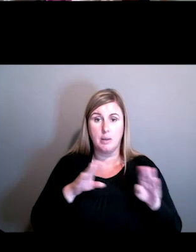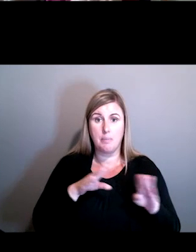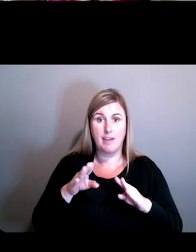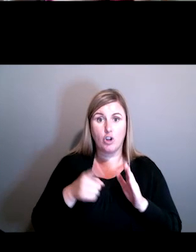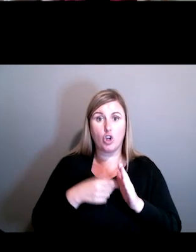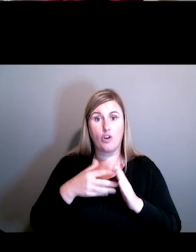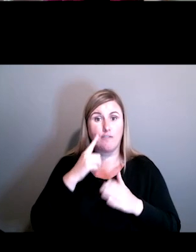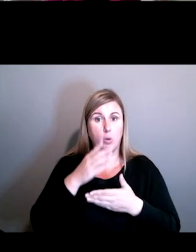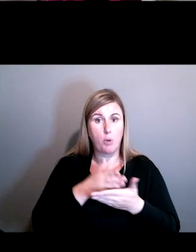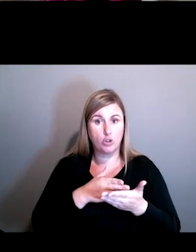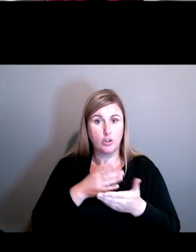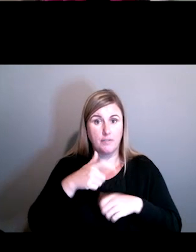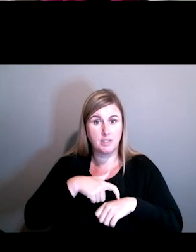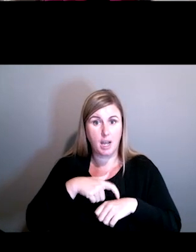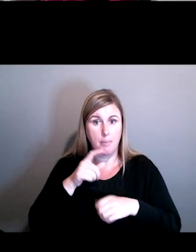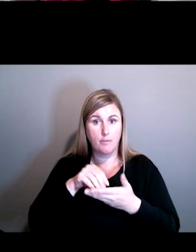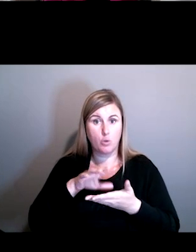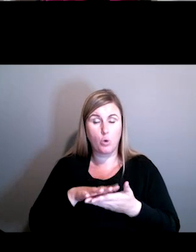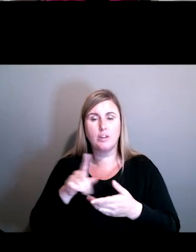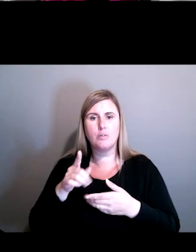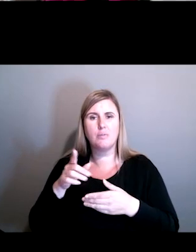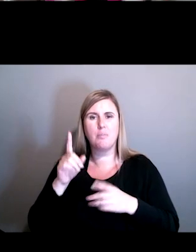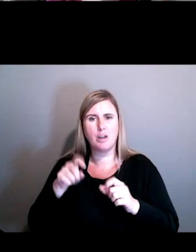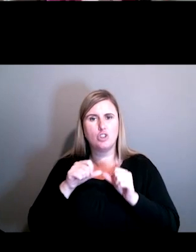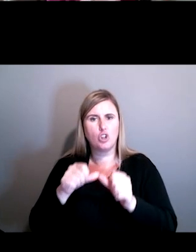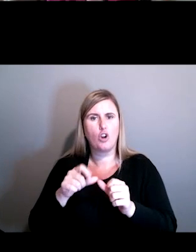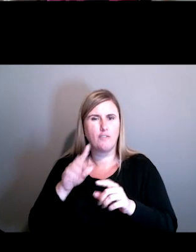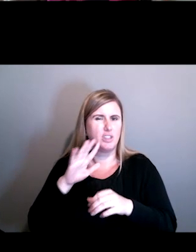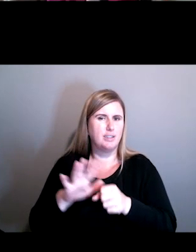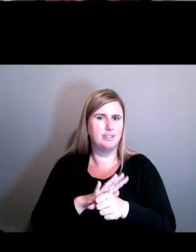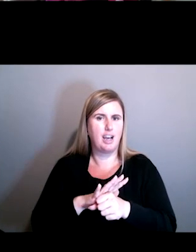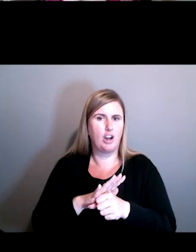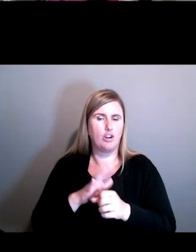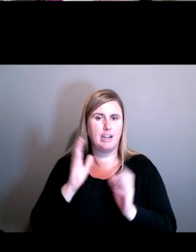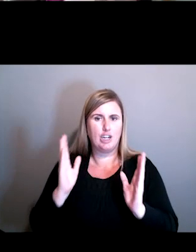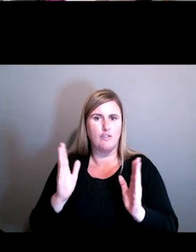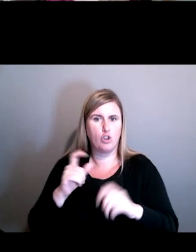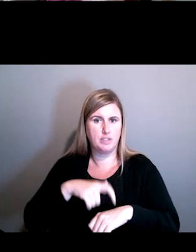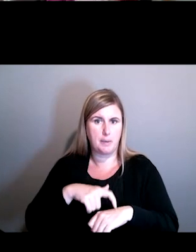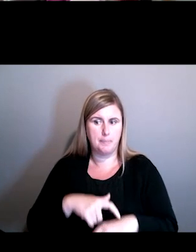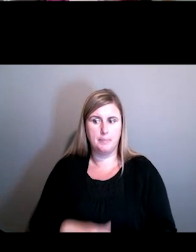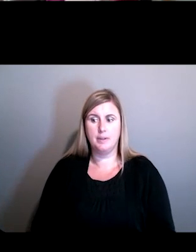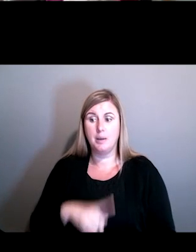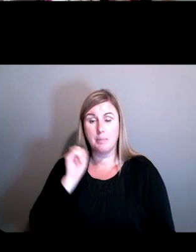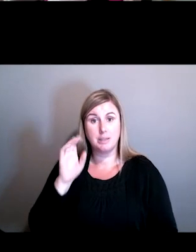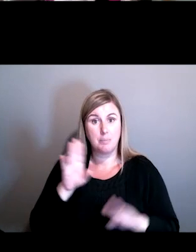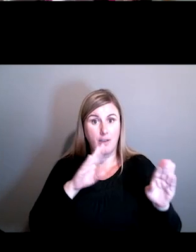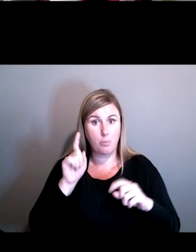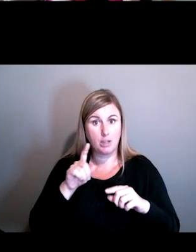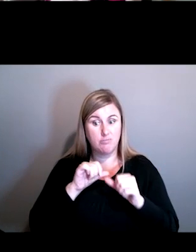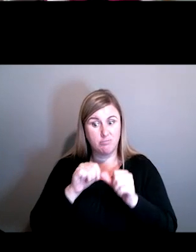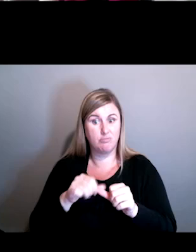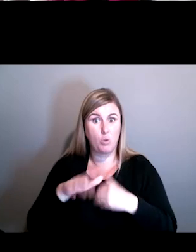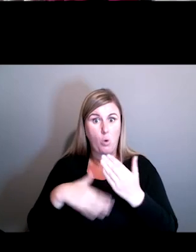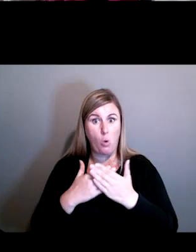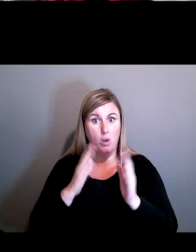and you recording a yes, the behavior must occur for the entire interval of time. Because the behavior must occur for that entire interval for a yes to be